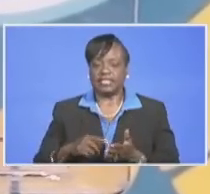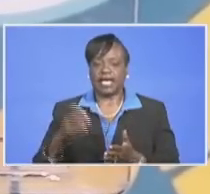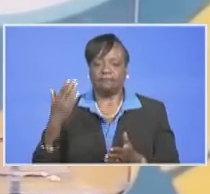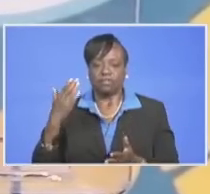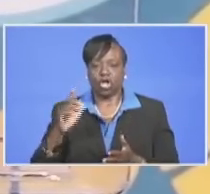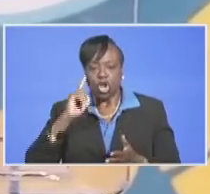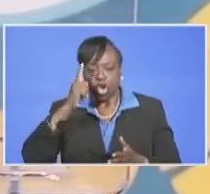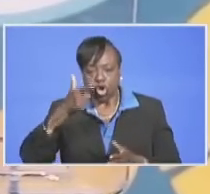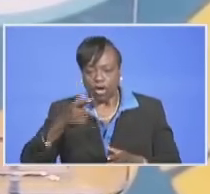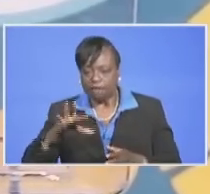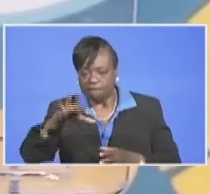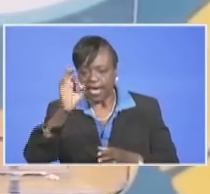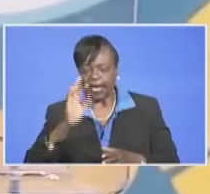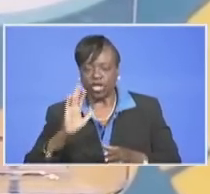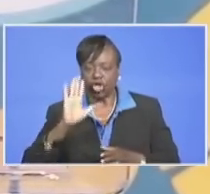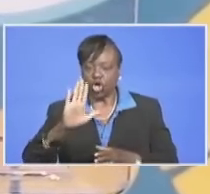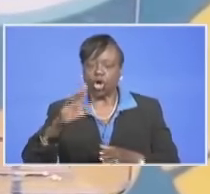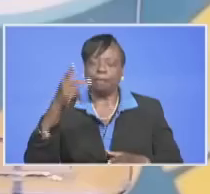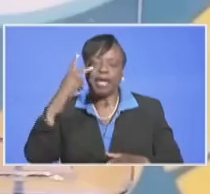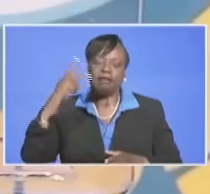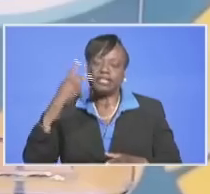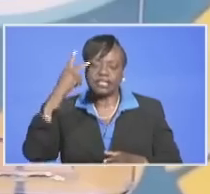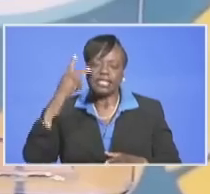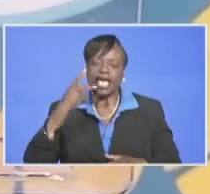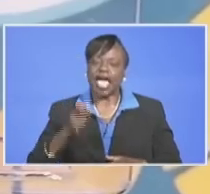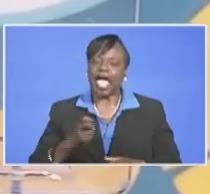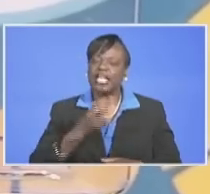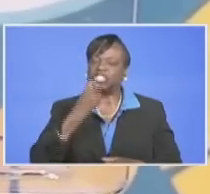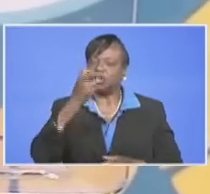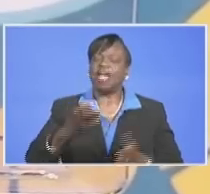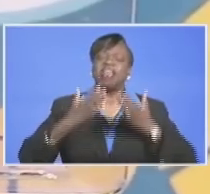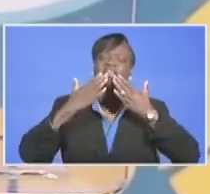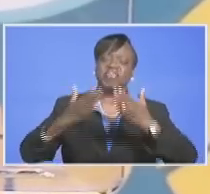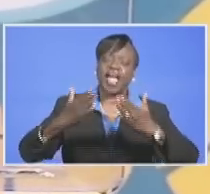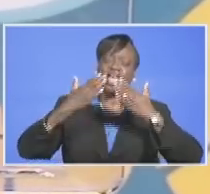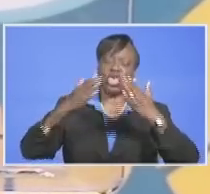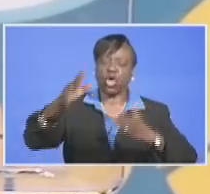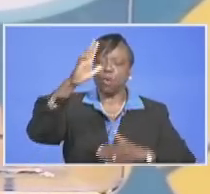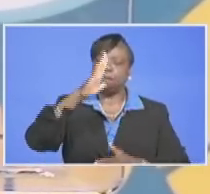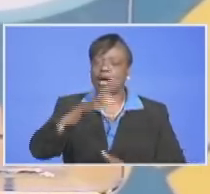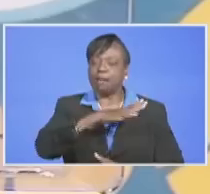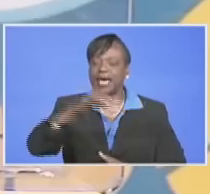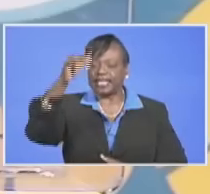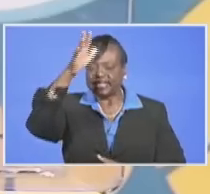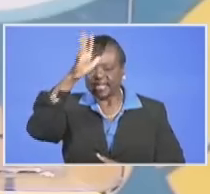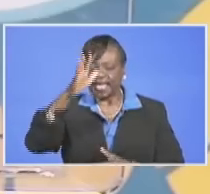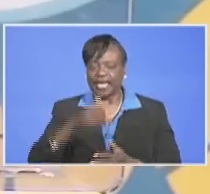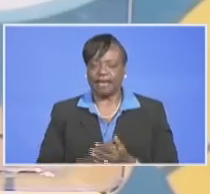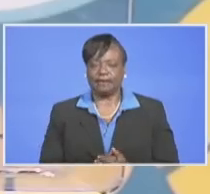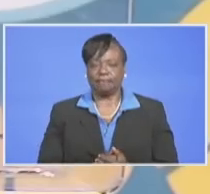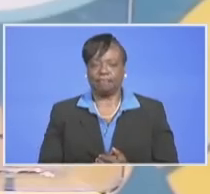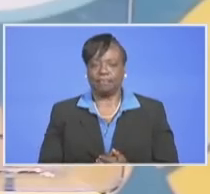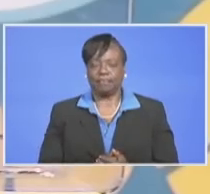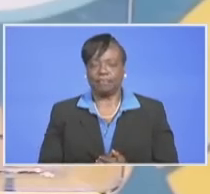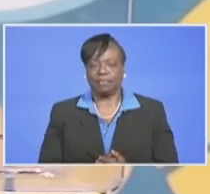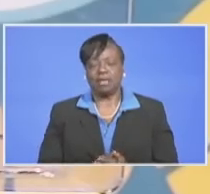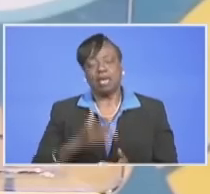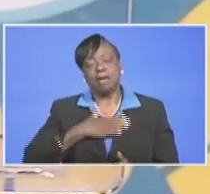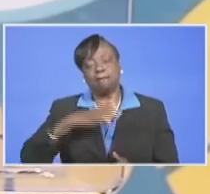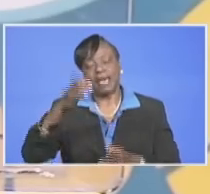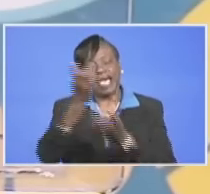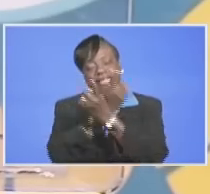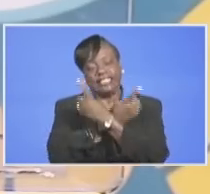find your parents. And shout out a great thank you, Mom and Dad. My dear graduates,